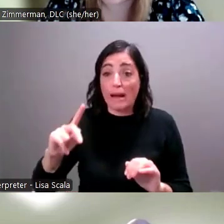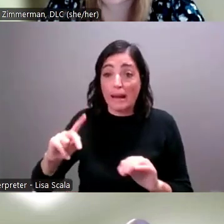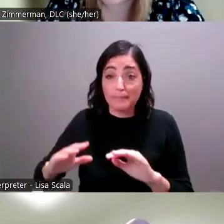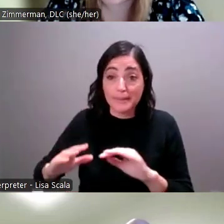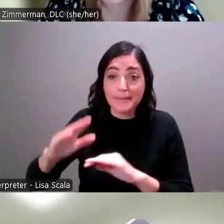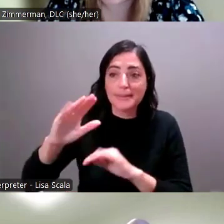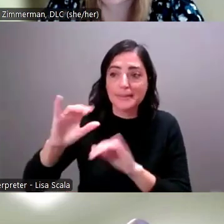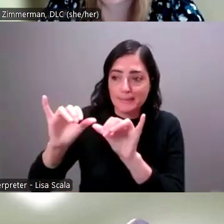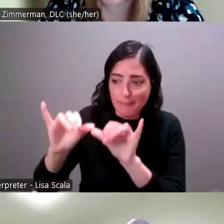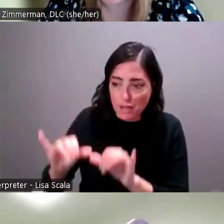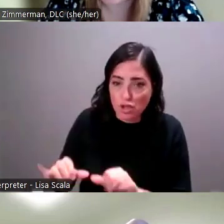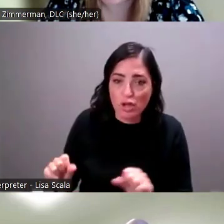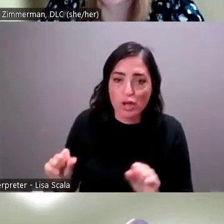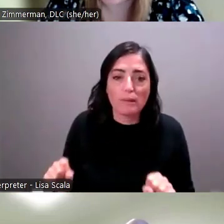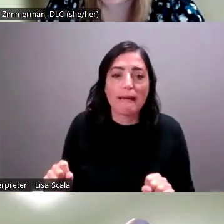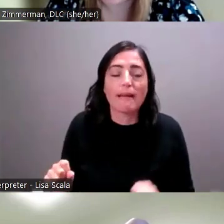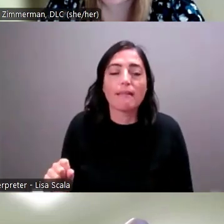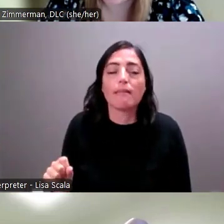things like that.